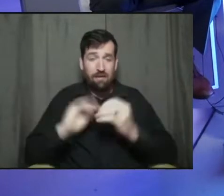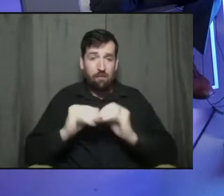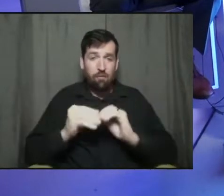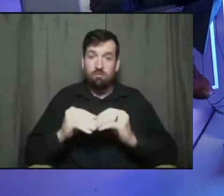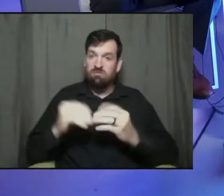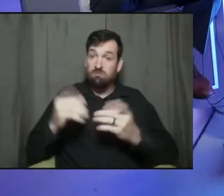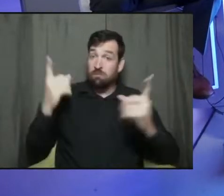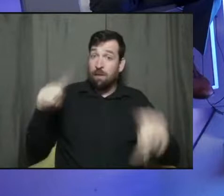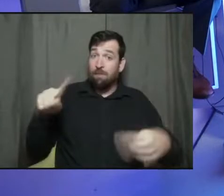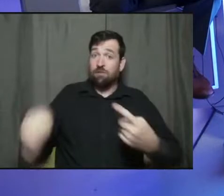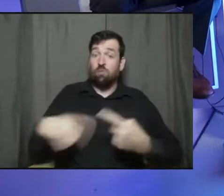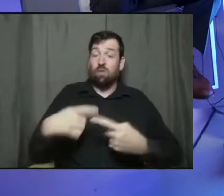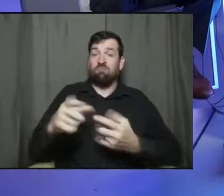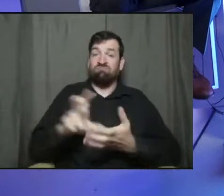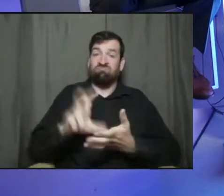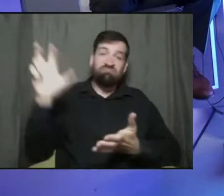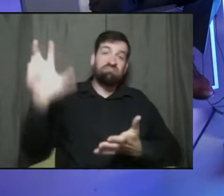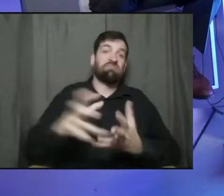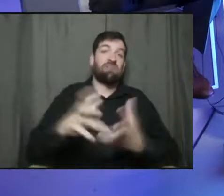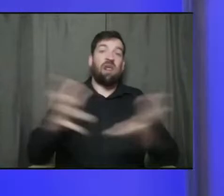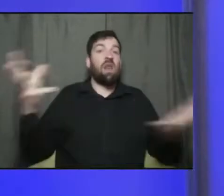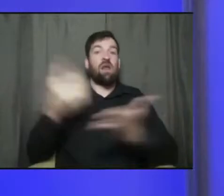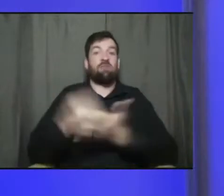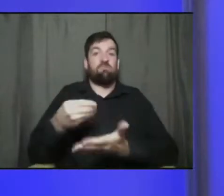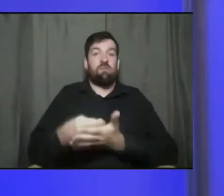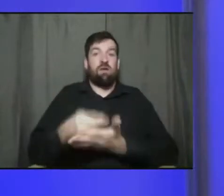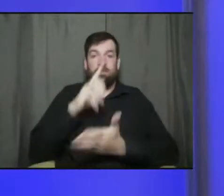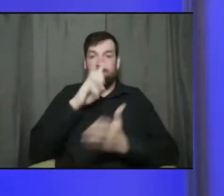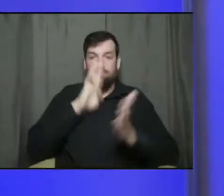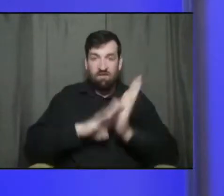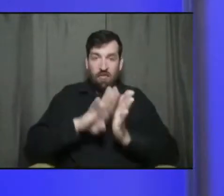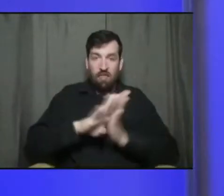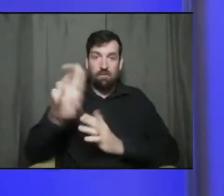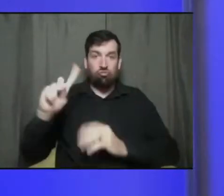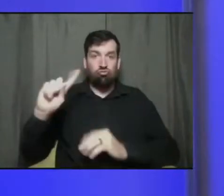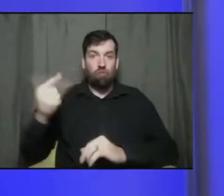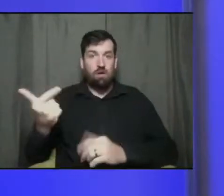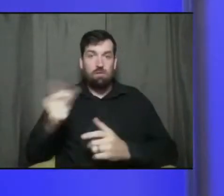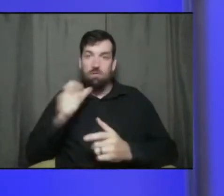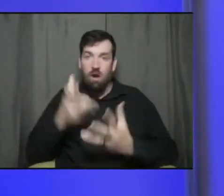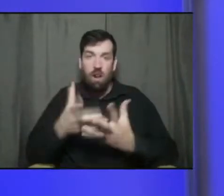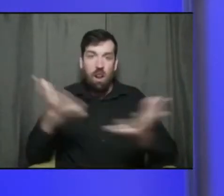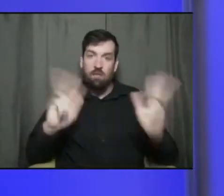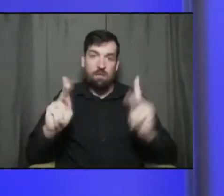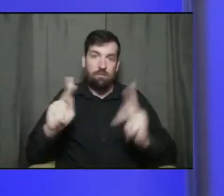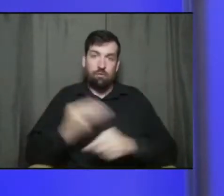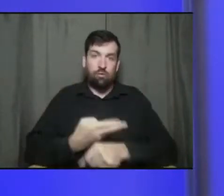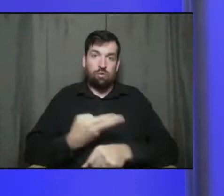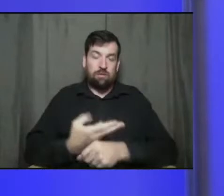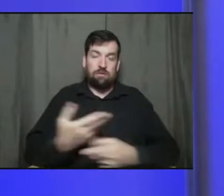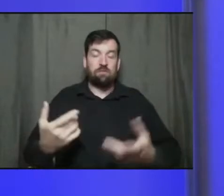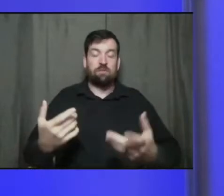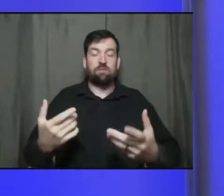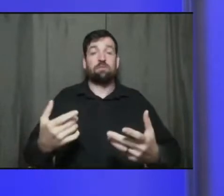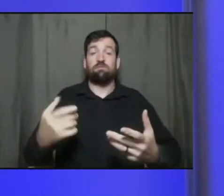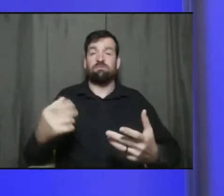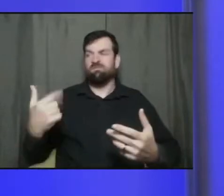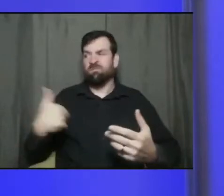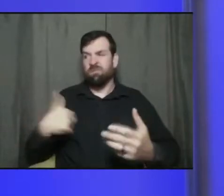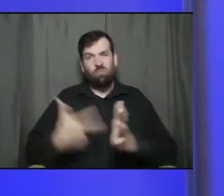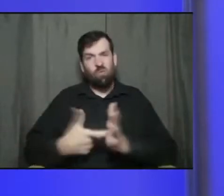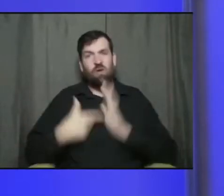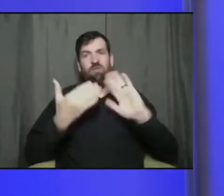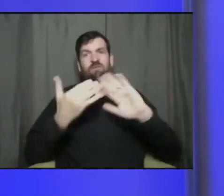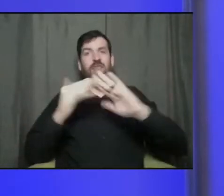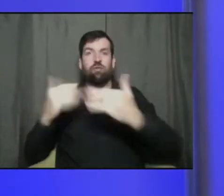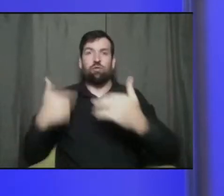and there aren't many people. No. Take it. Well, exactly. And, and it takes a village. And, we're incredibly fortunate here at our CF